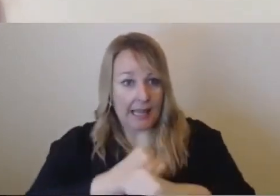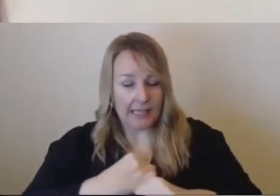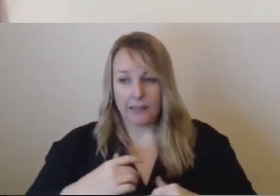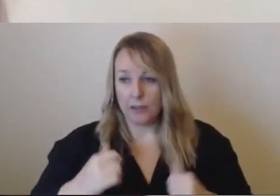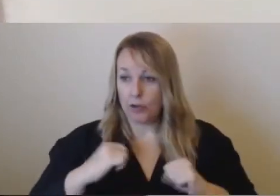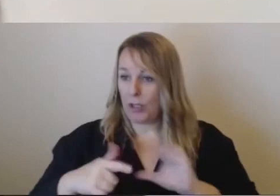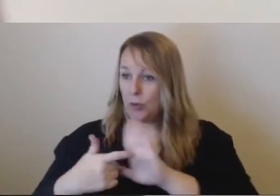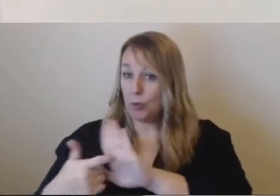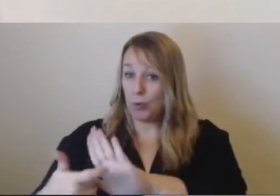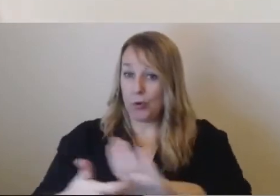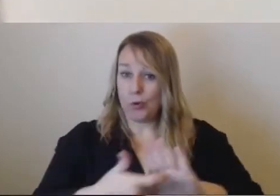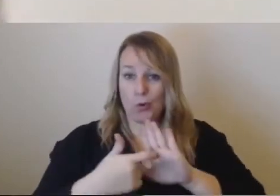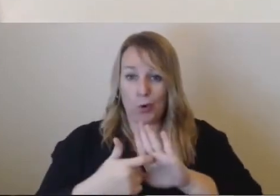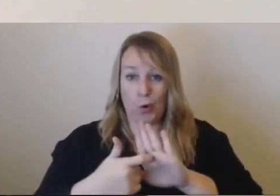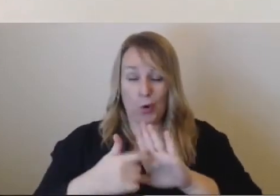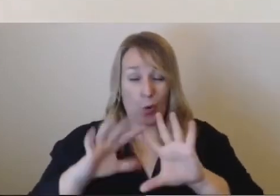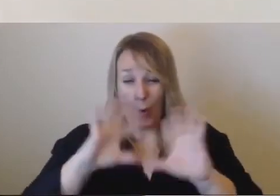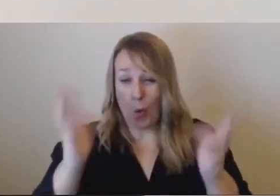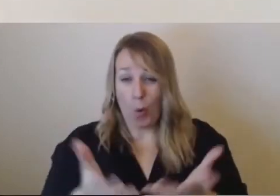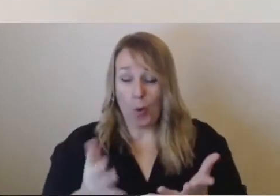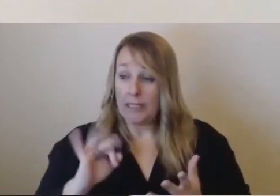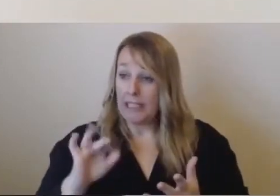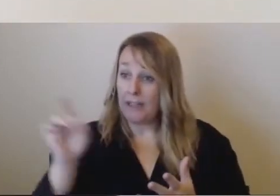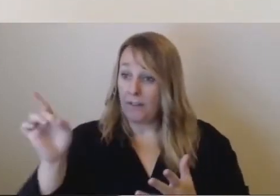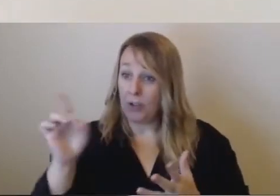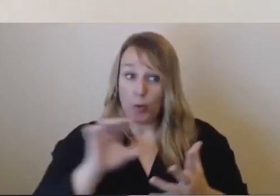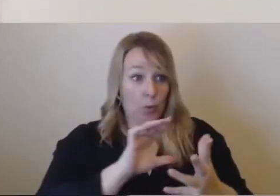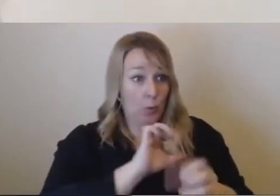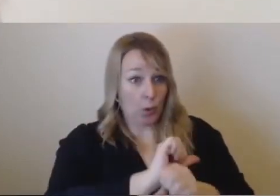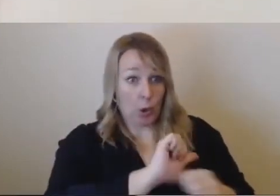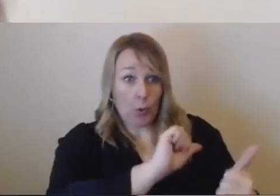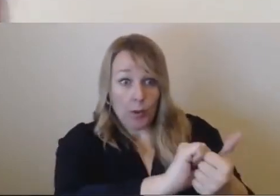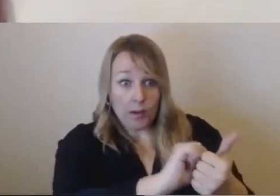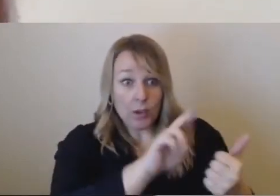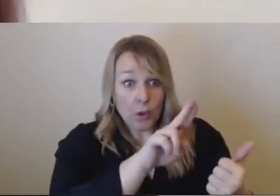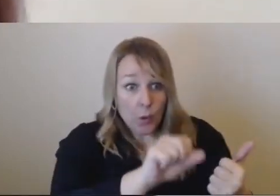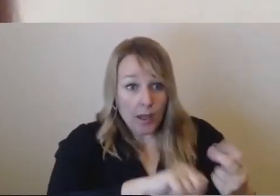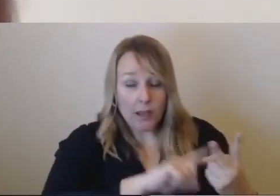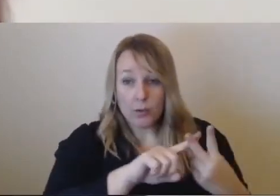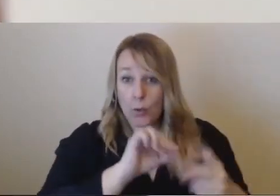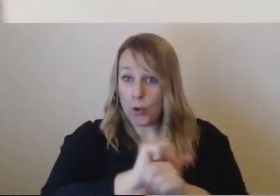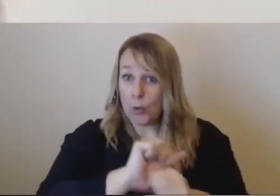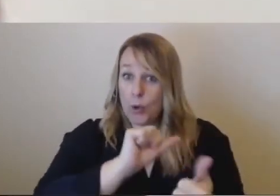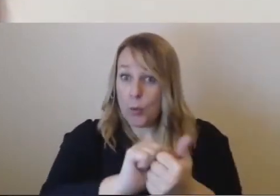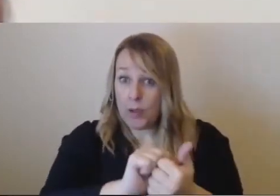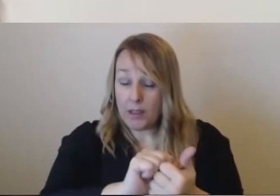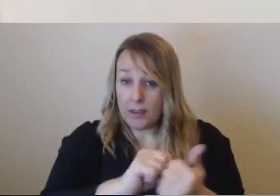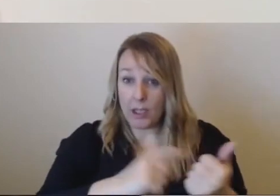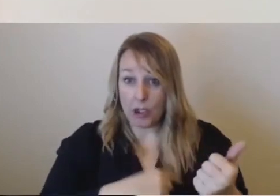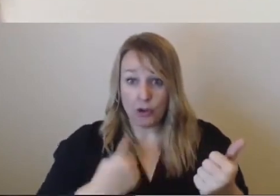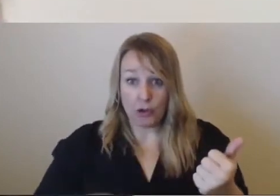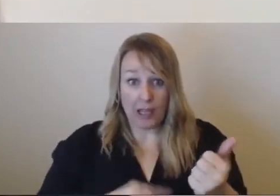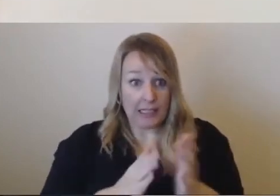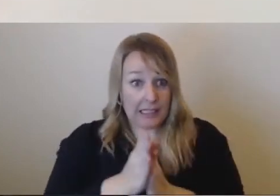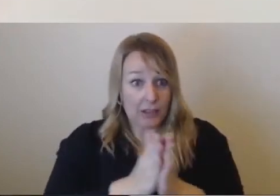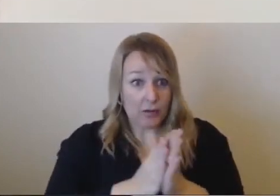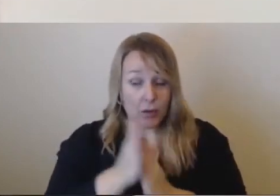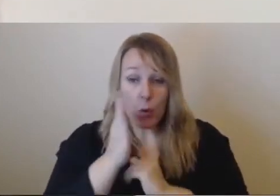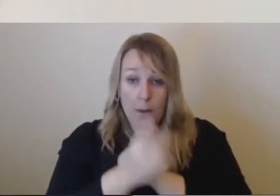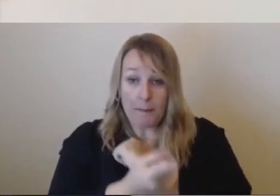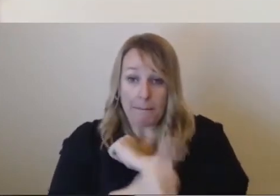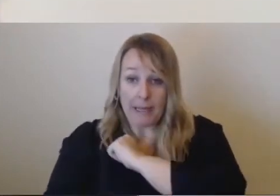countries around the world that if you cooperate with the U.S. or if you touch on China's, you know, interests in that way, there will be a punishment. But the